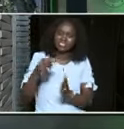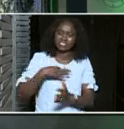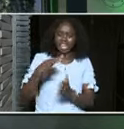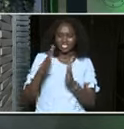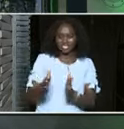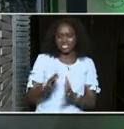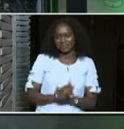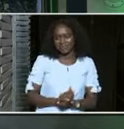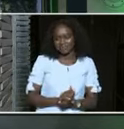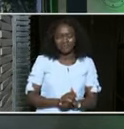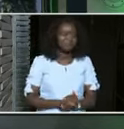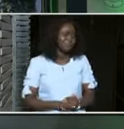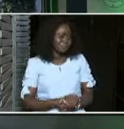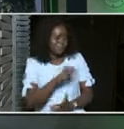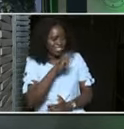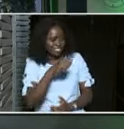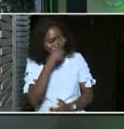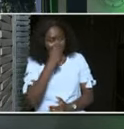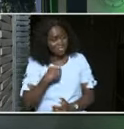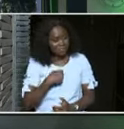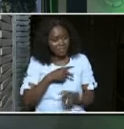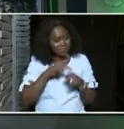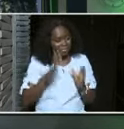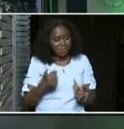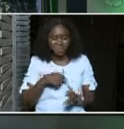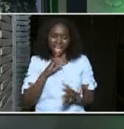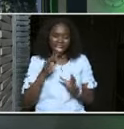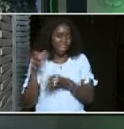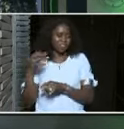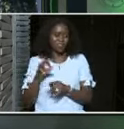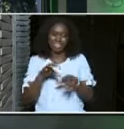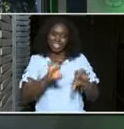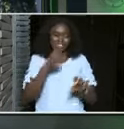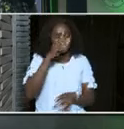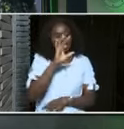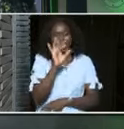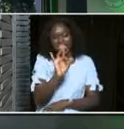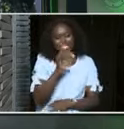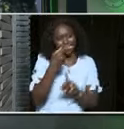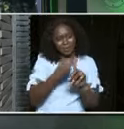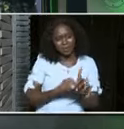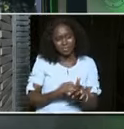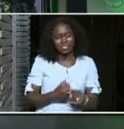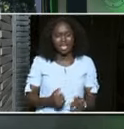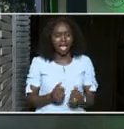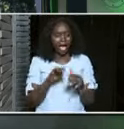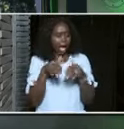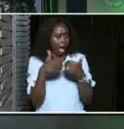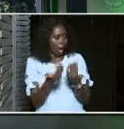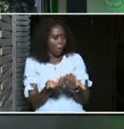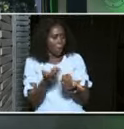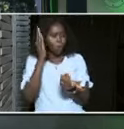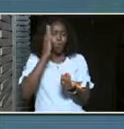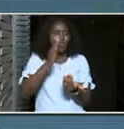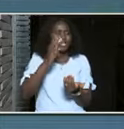Yes, because I'm a professor, we've been out of class for 8 months. How is he going to reposition